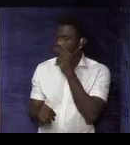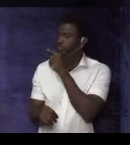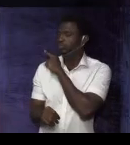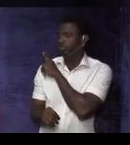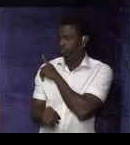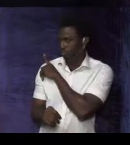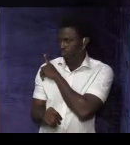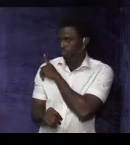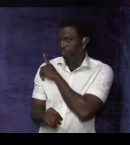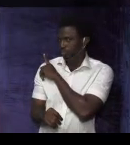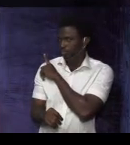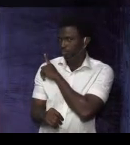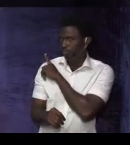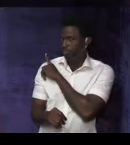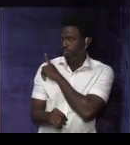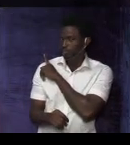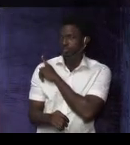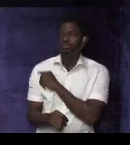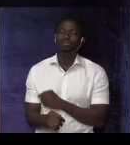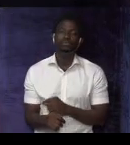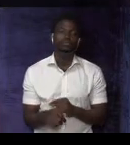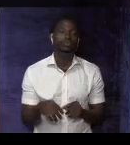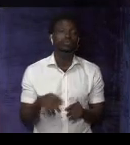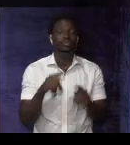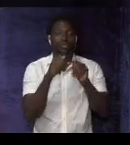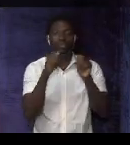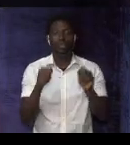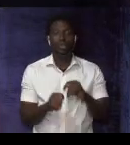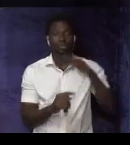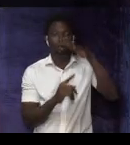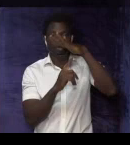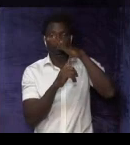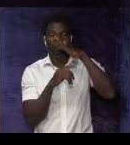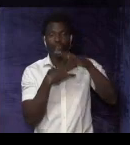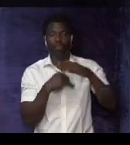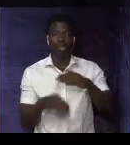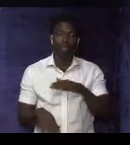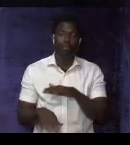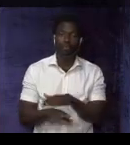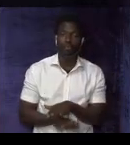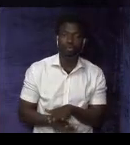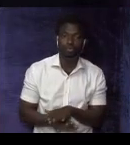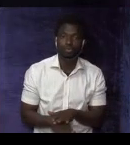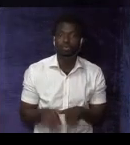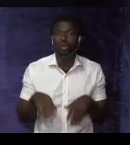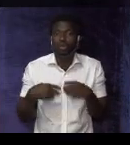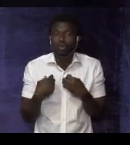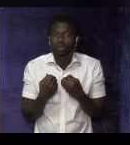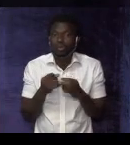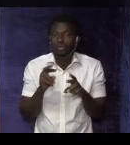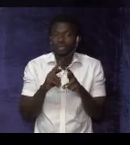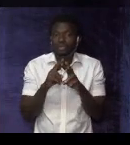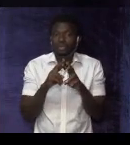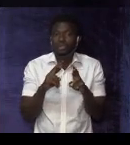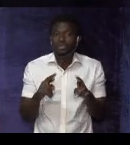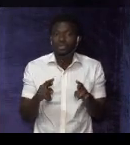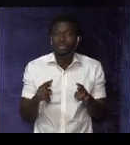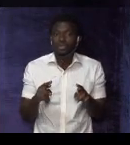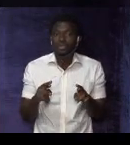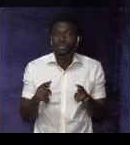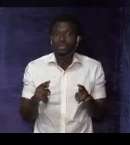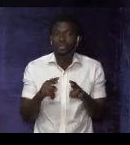means that it has a triangle as top and triangle as bottom. The top is here, the bottom is there. Now, how many